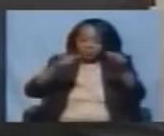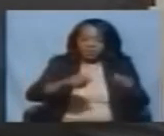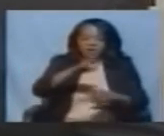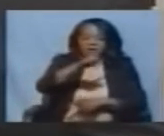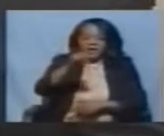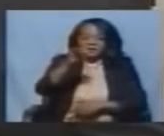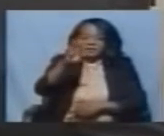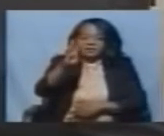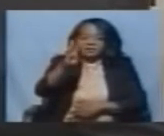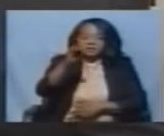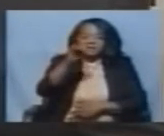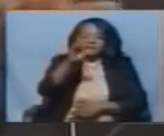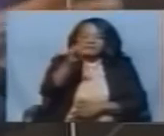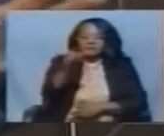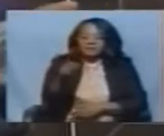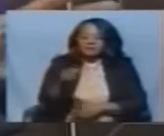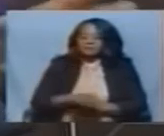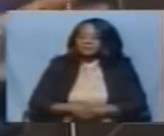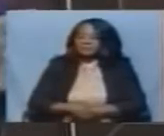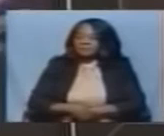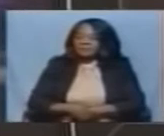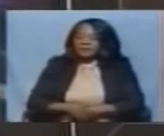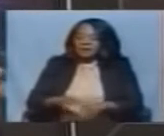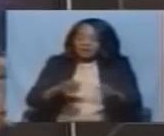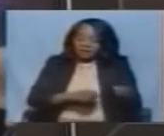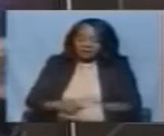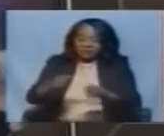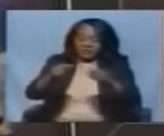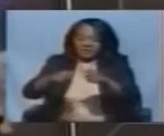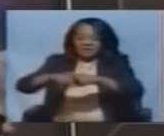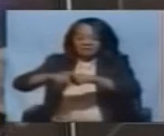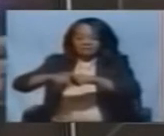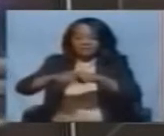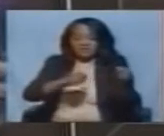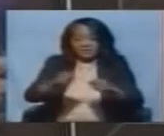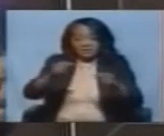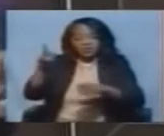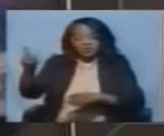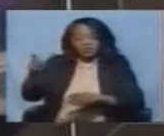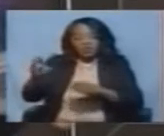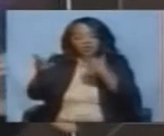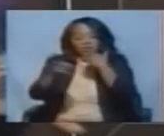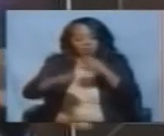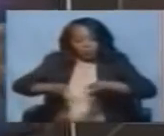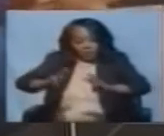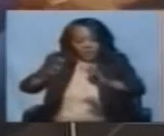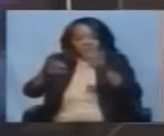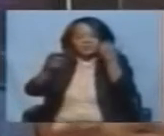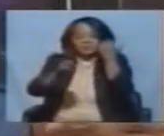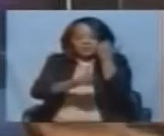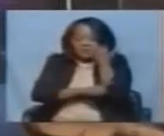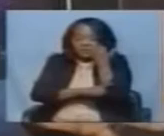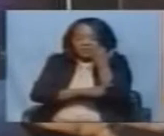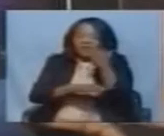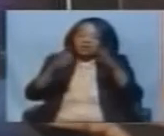be able to say, but so you couldn't have done that. In short, you're saying there are probably two different streams of discipline that can be applied to a procurement officer. No. One which is the